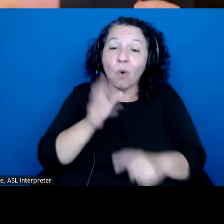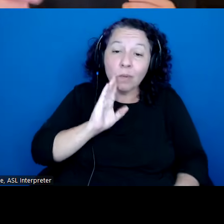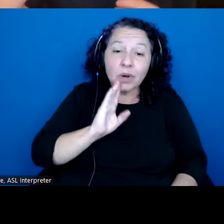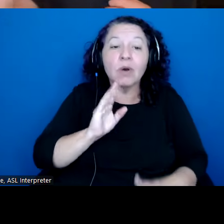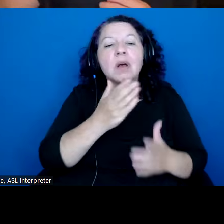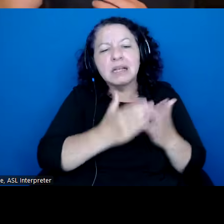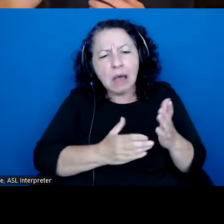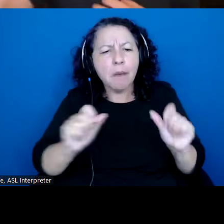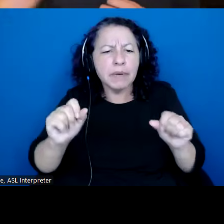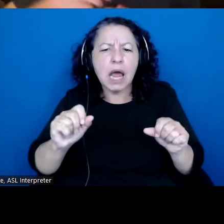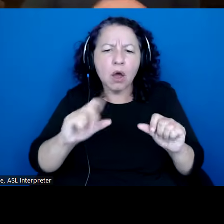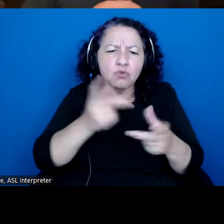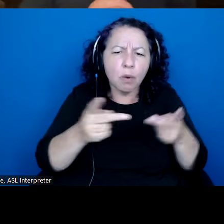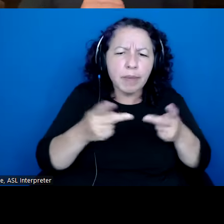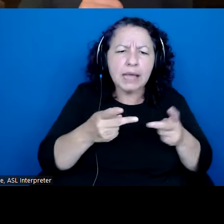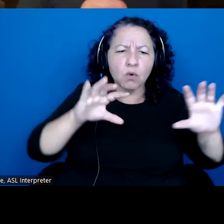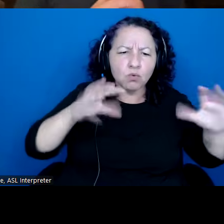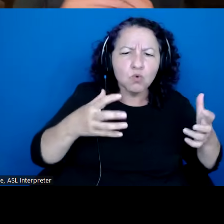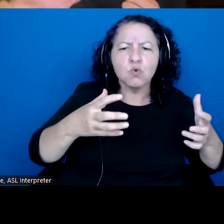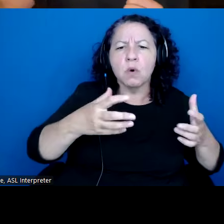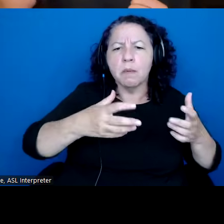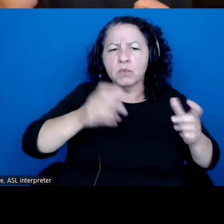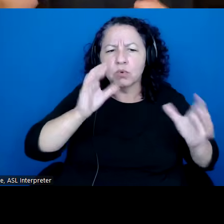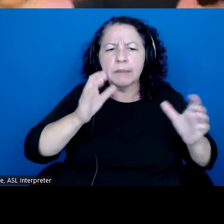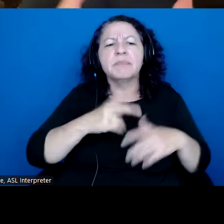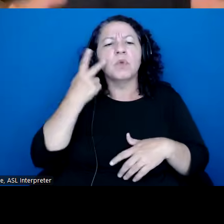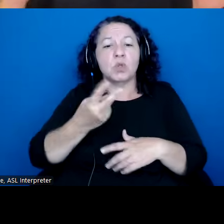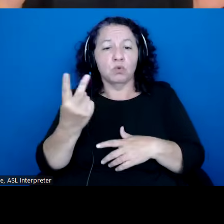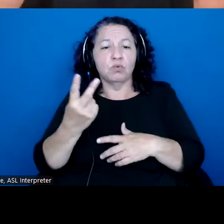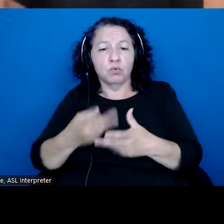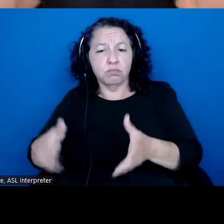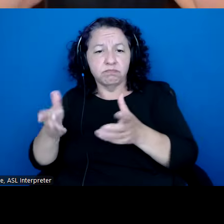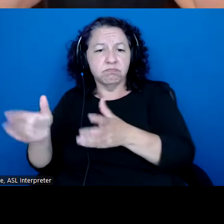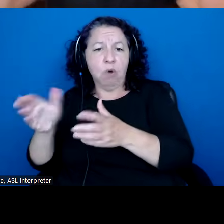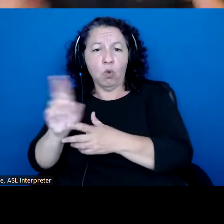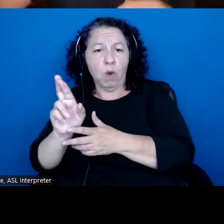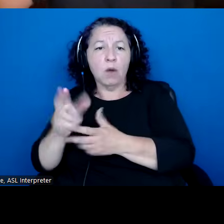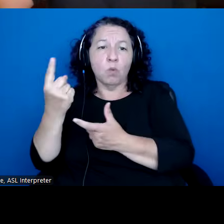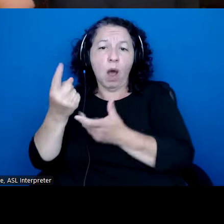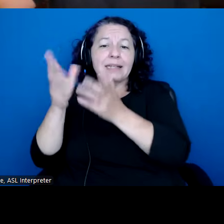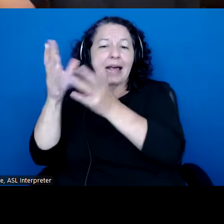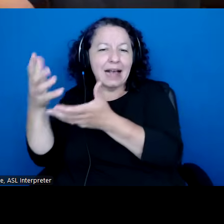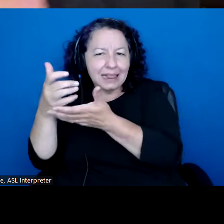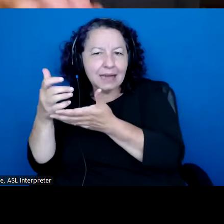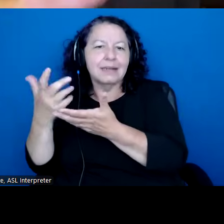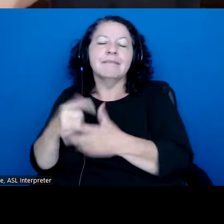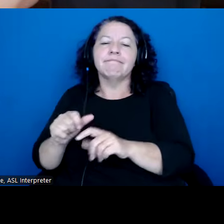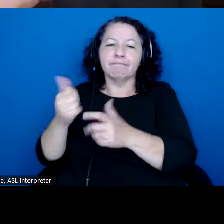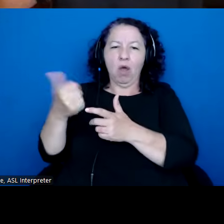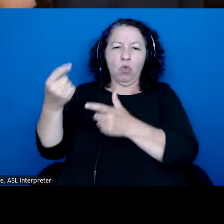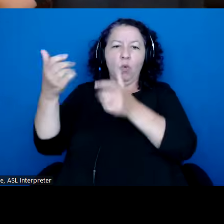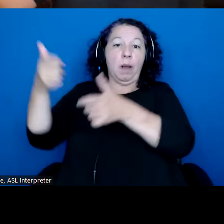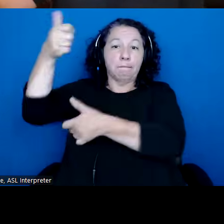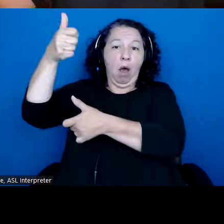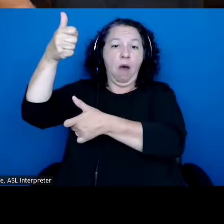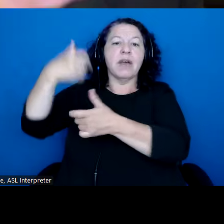potential taverns. So you're seeing two key vessels on the right. One, a sort of collecting vessel, and then sitting above it, a vessel that has a hole in its base,